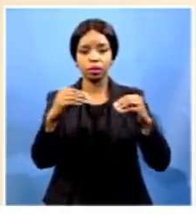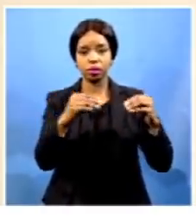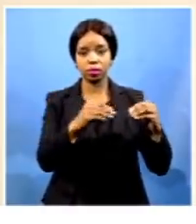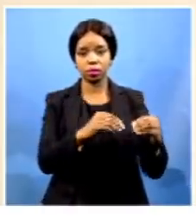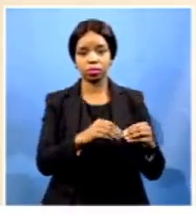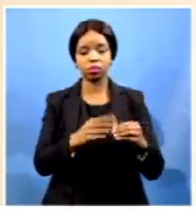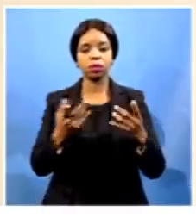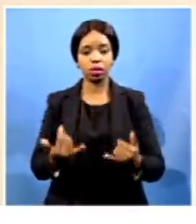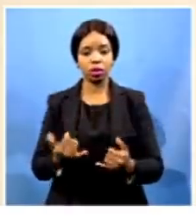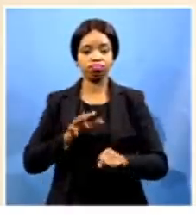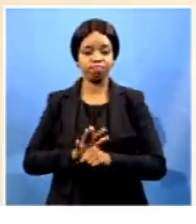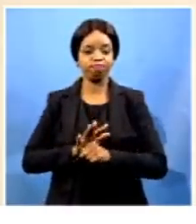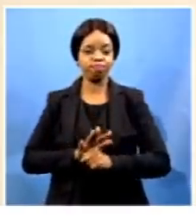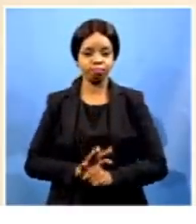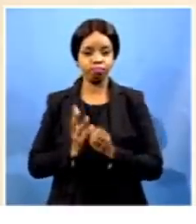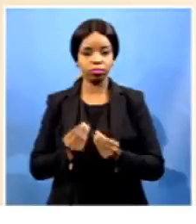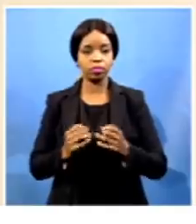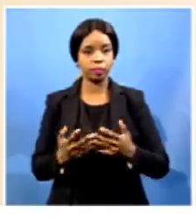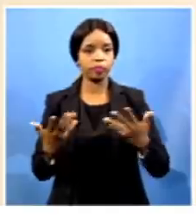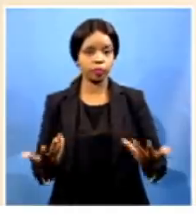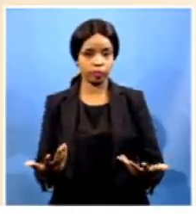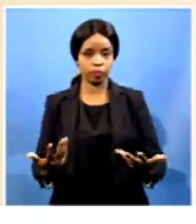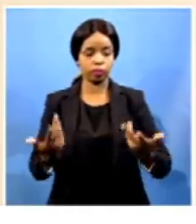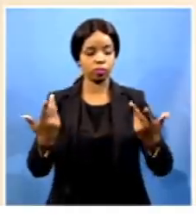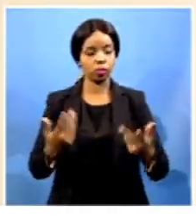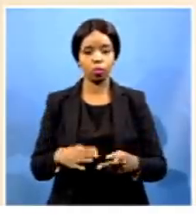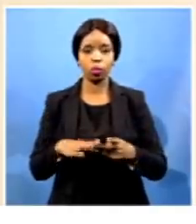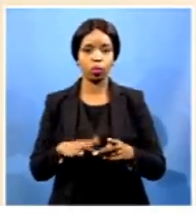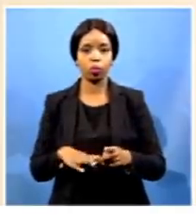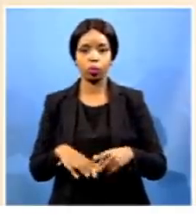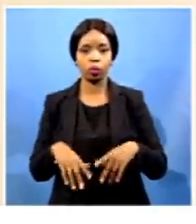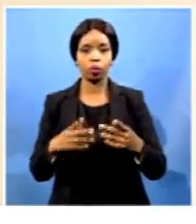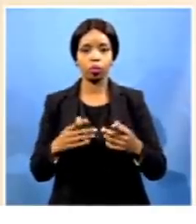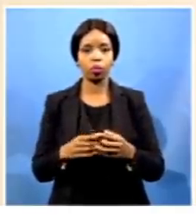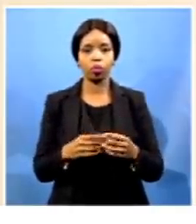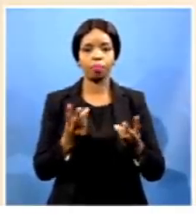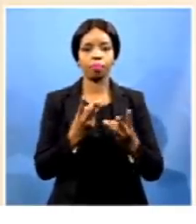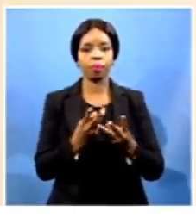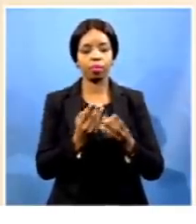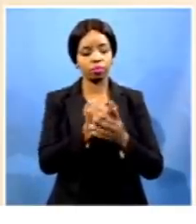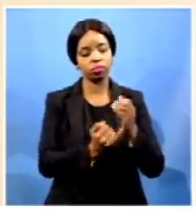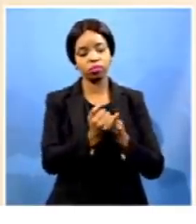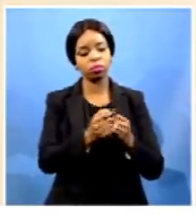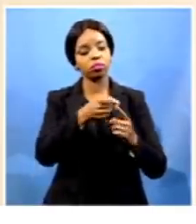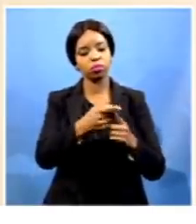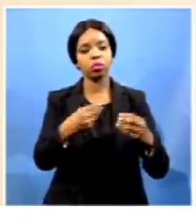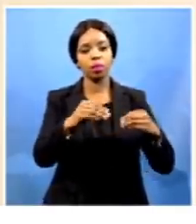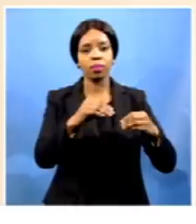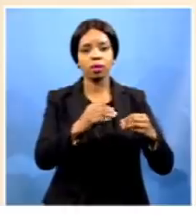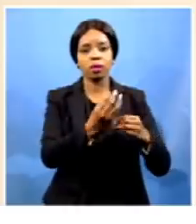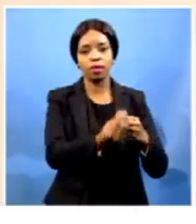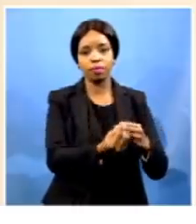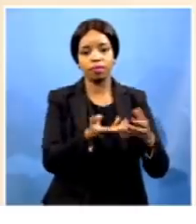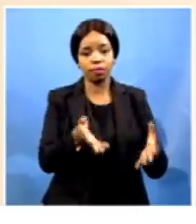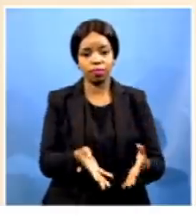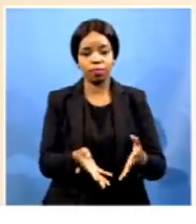distressed communities, whether it be business, whether it be, the indigent people in our country who have been